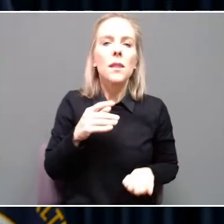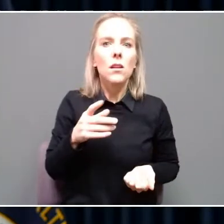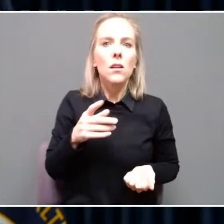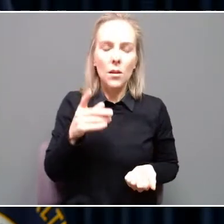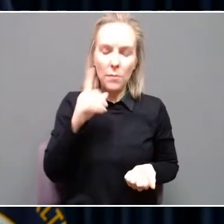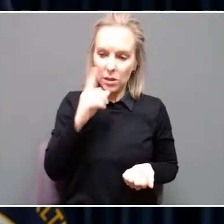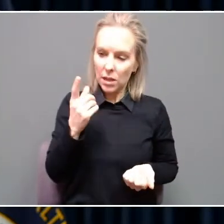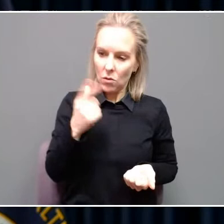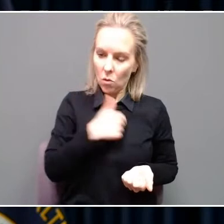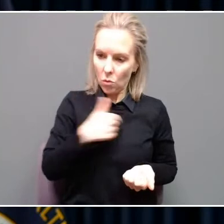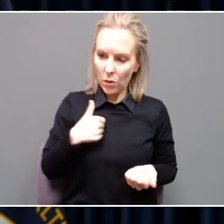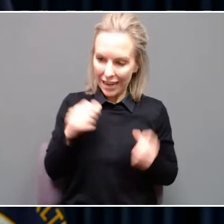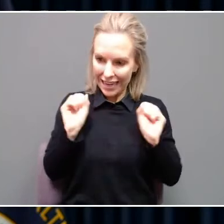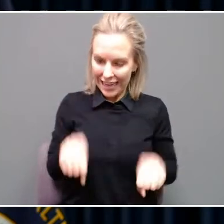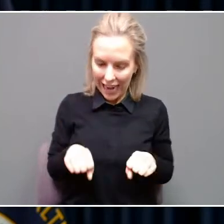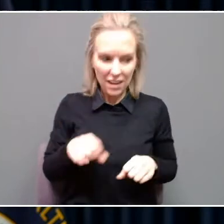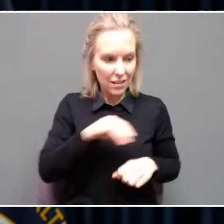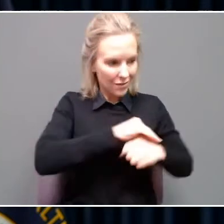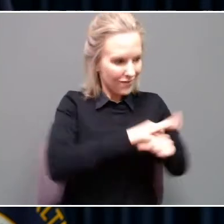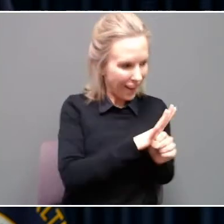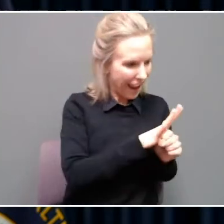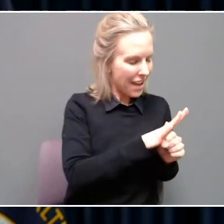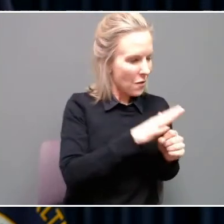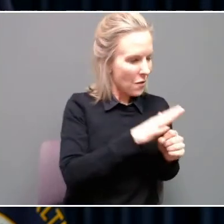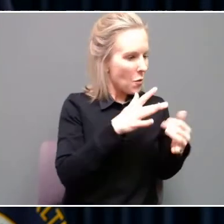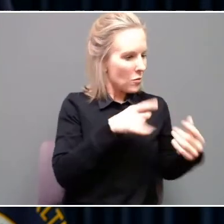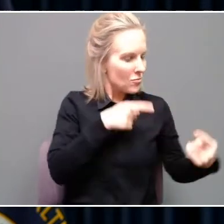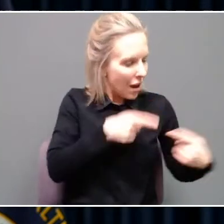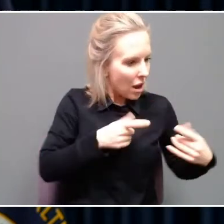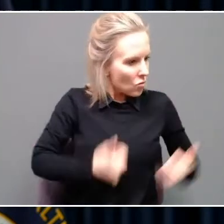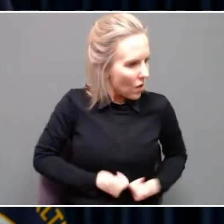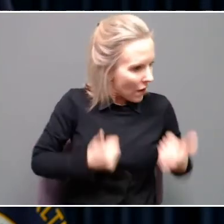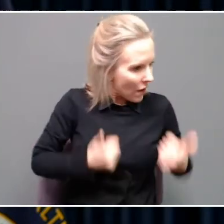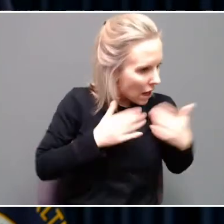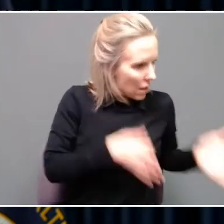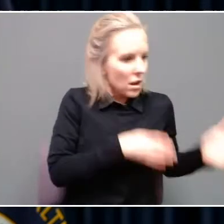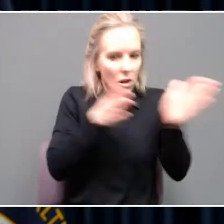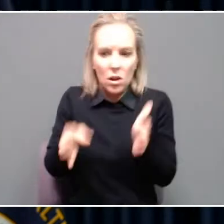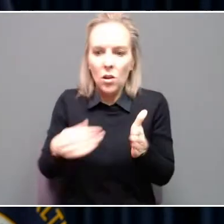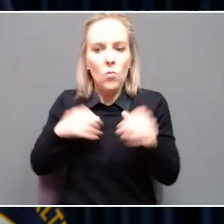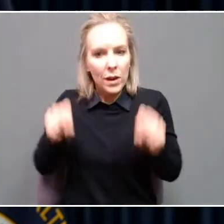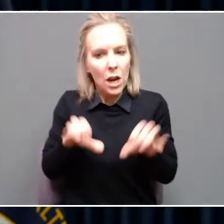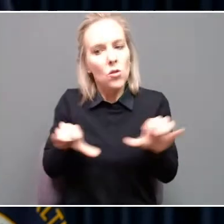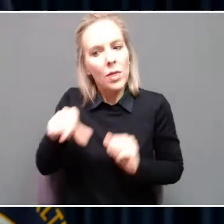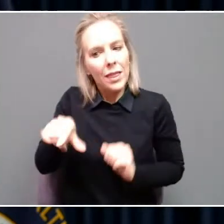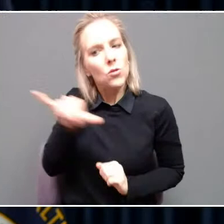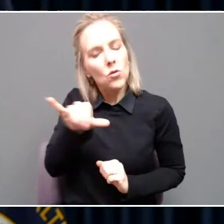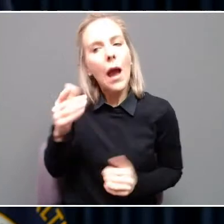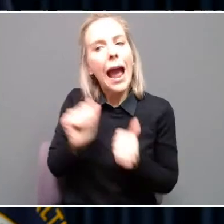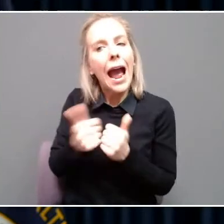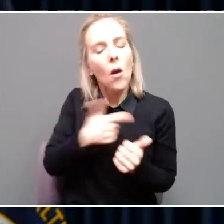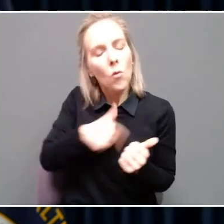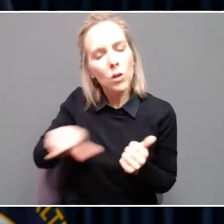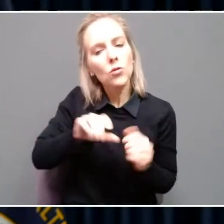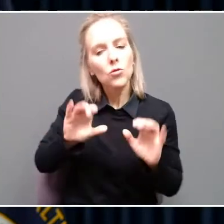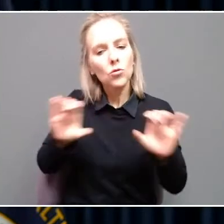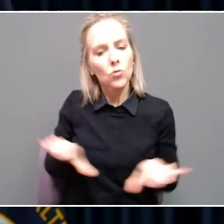we can do this too. And the way we do it is together. So giving a FEMA update,